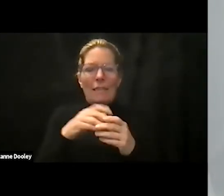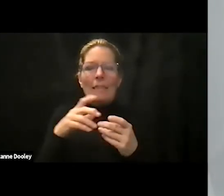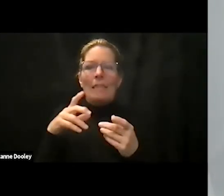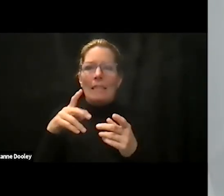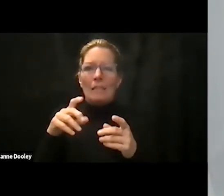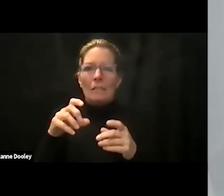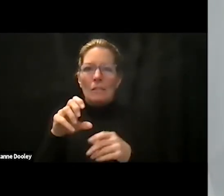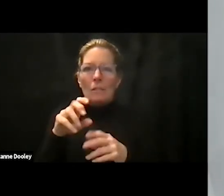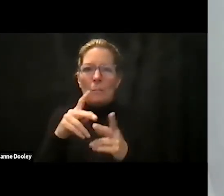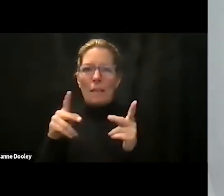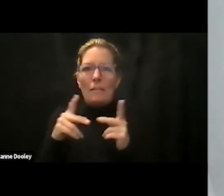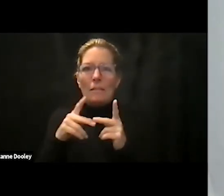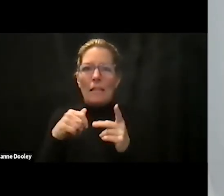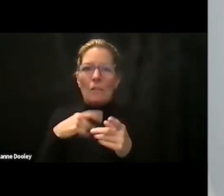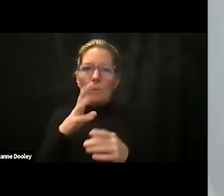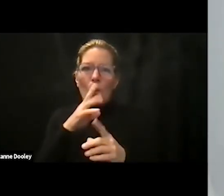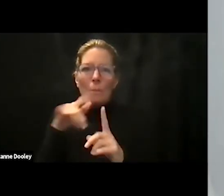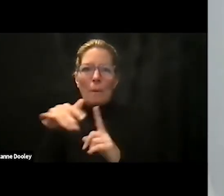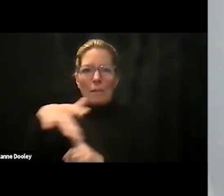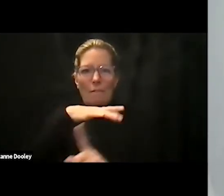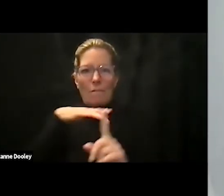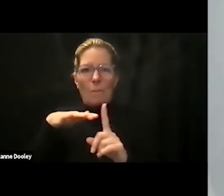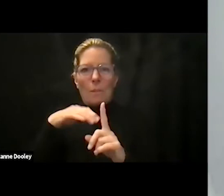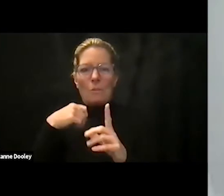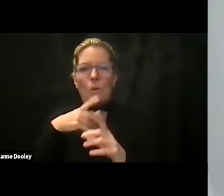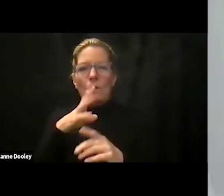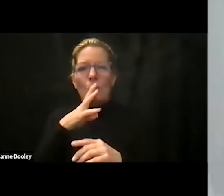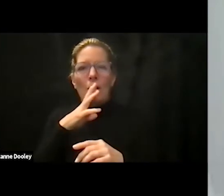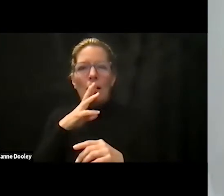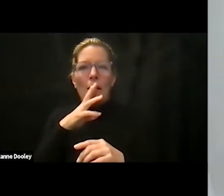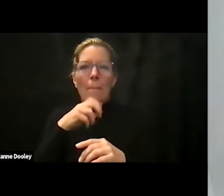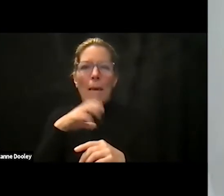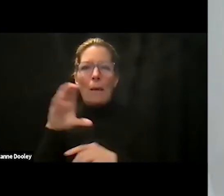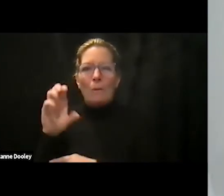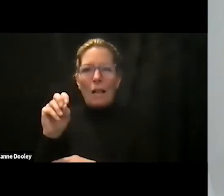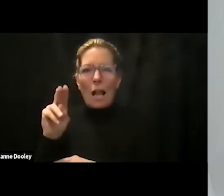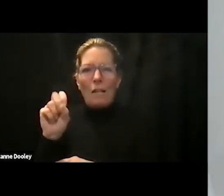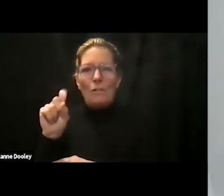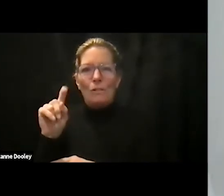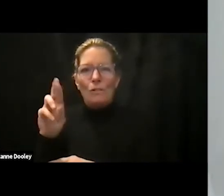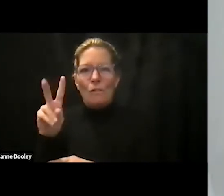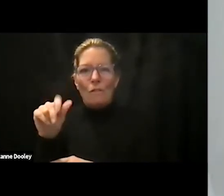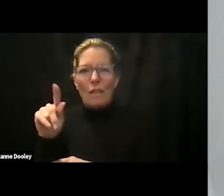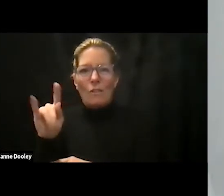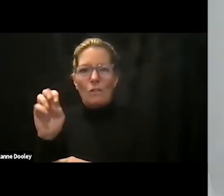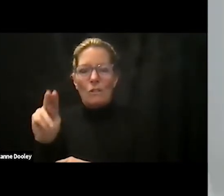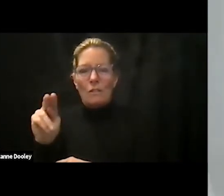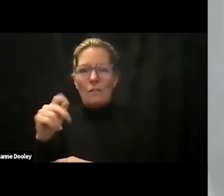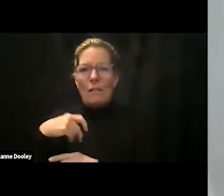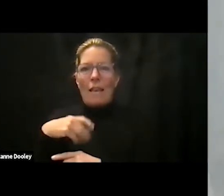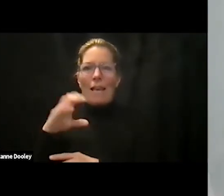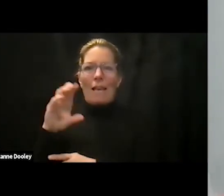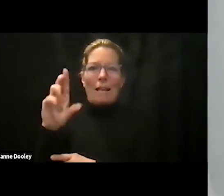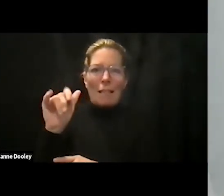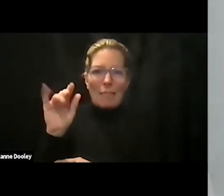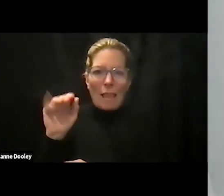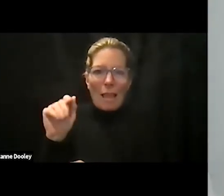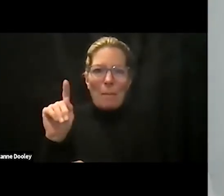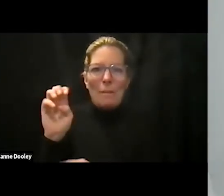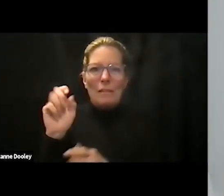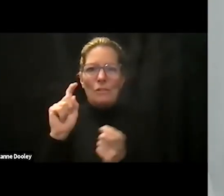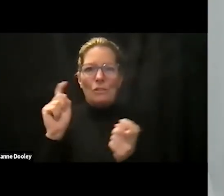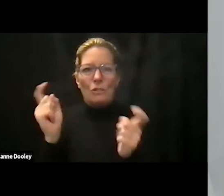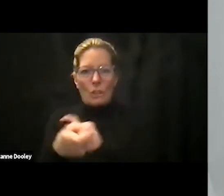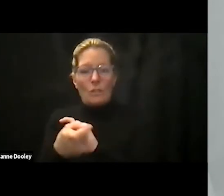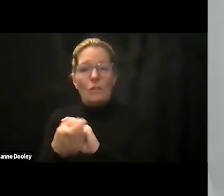as we're talking about the environment, as we're talking about conservation, as we're talking about climate change, right?